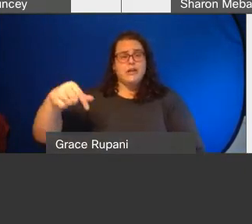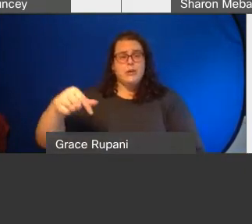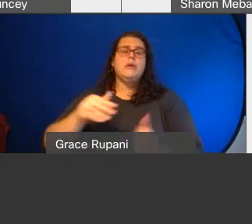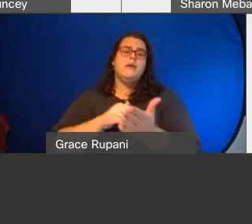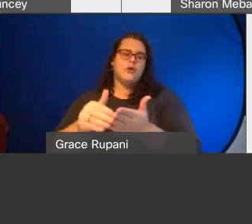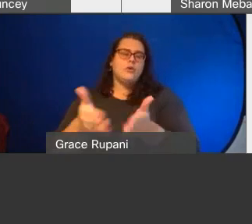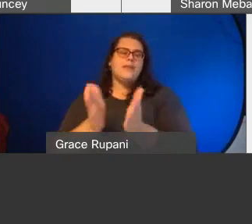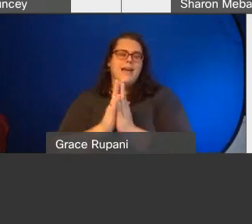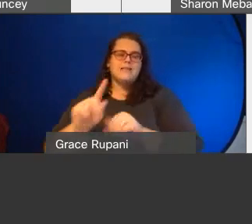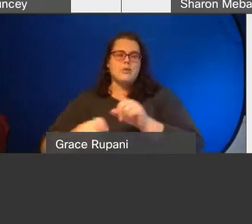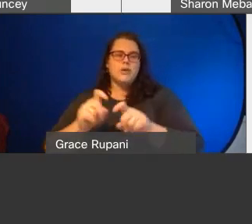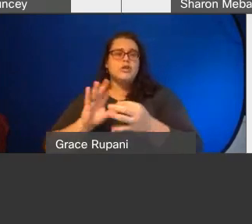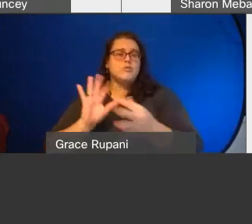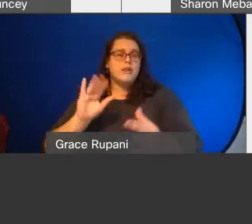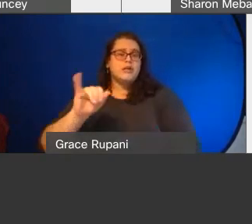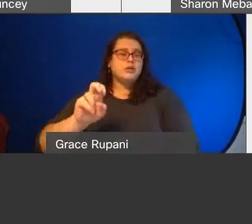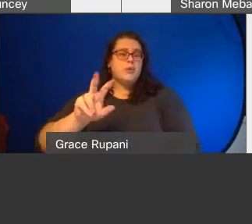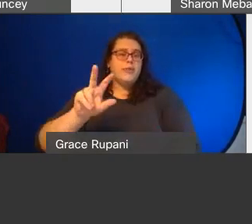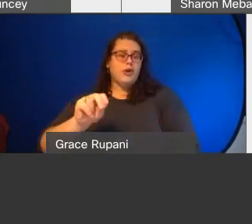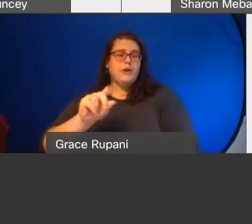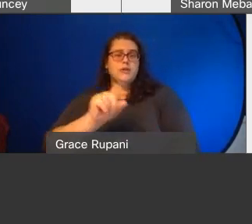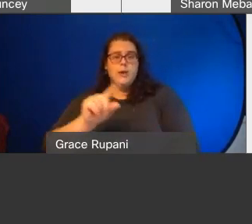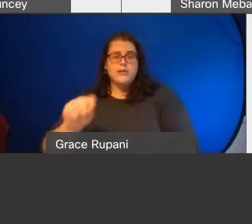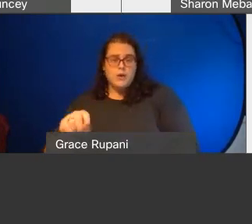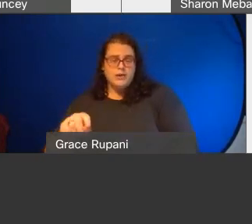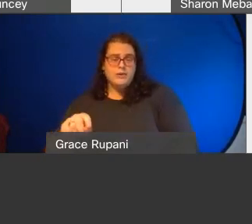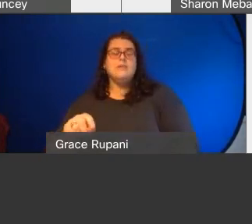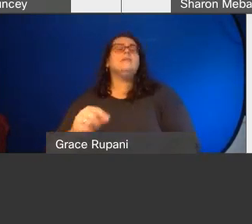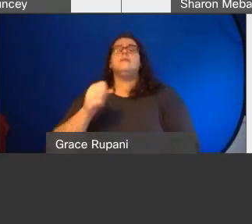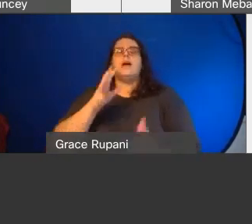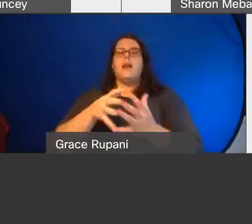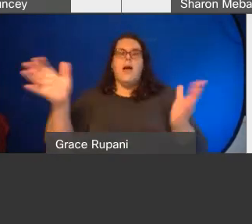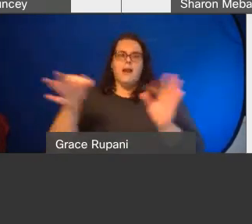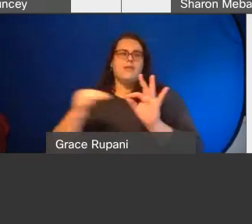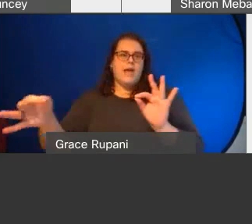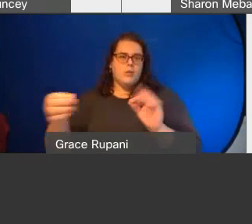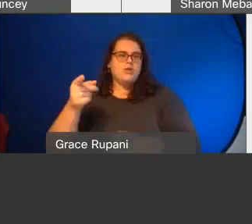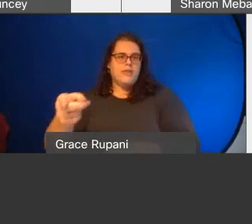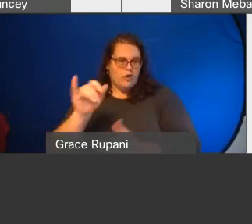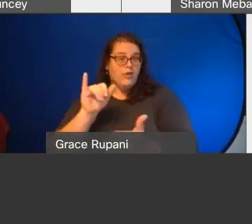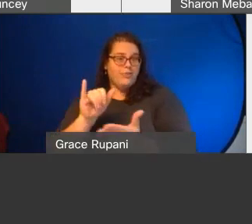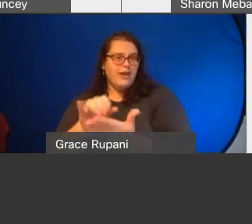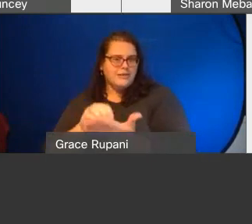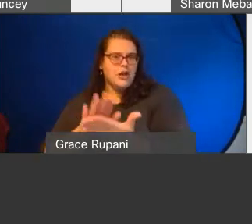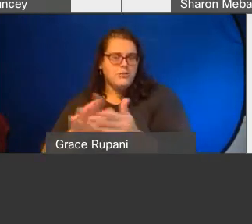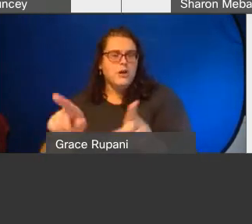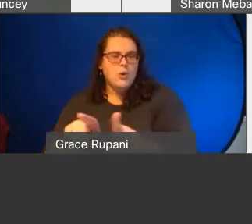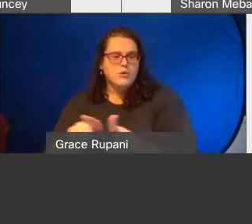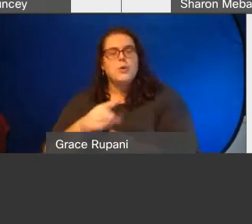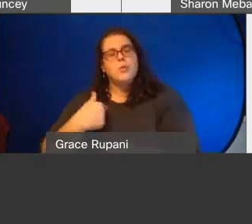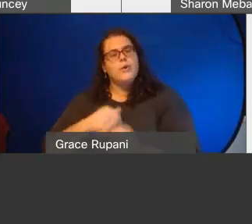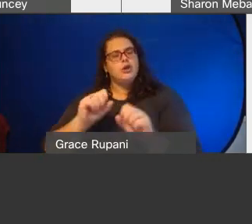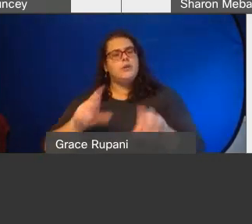agencies released June 30, 2020, and there's a lot of language in that document as well, and we can certainly provide